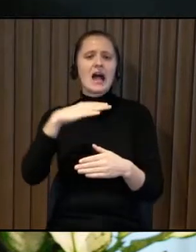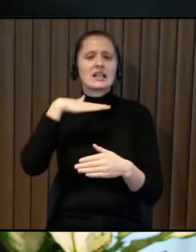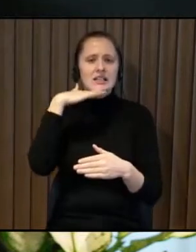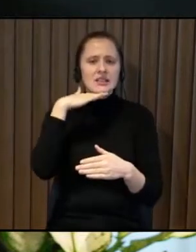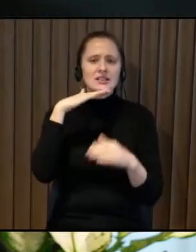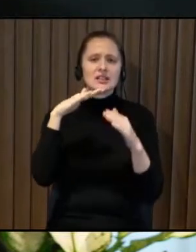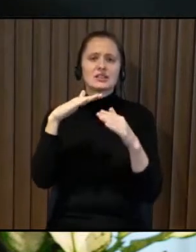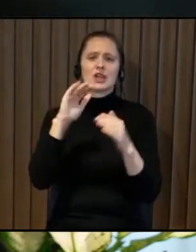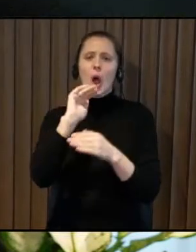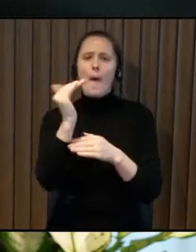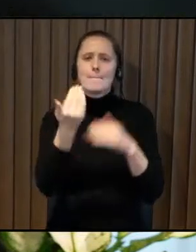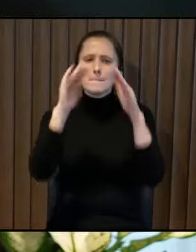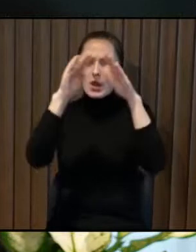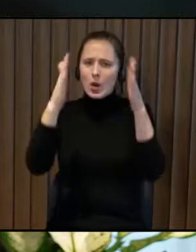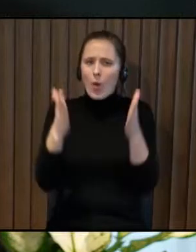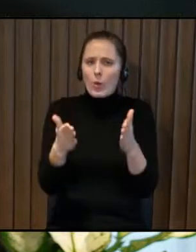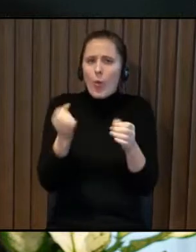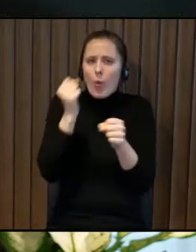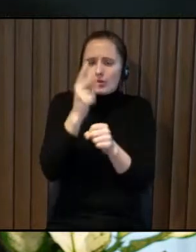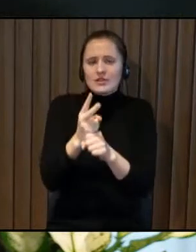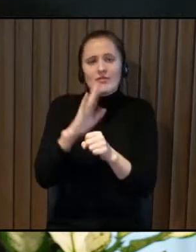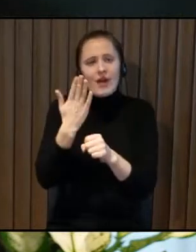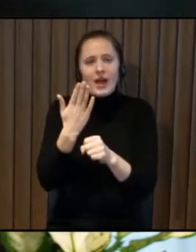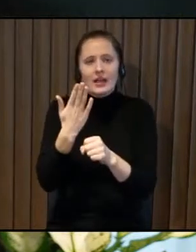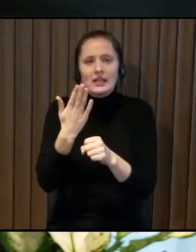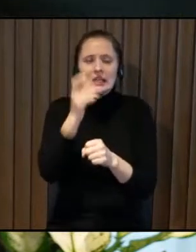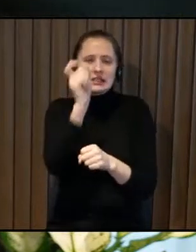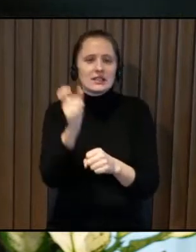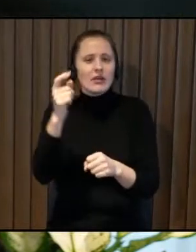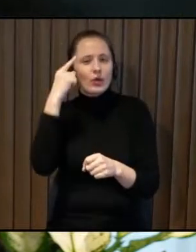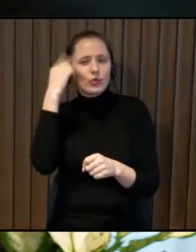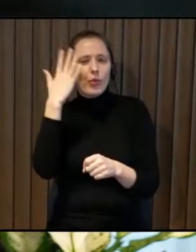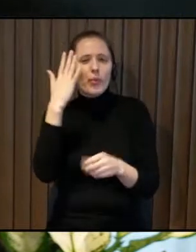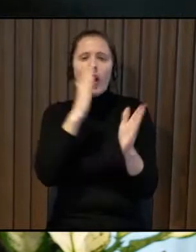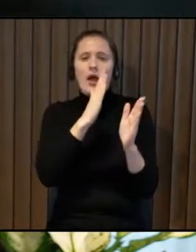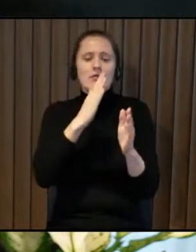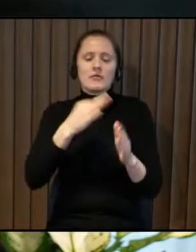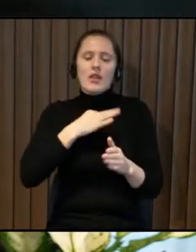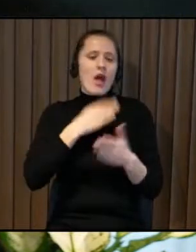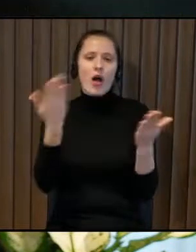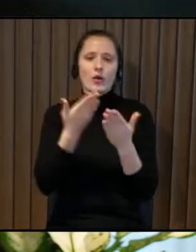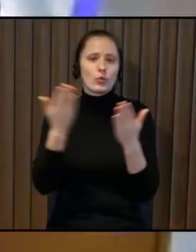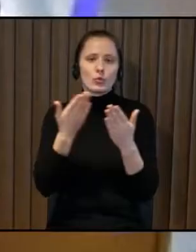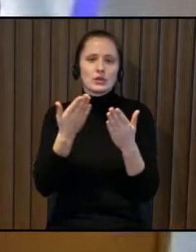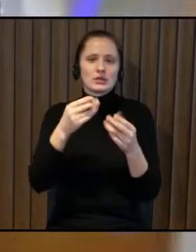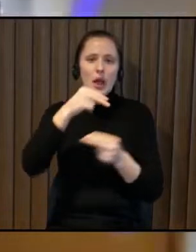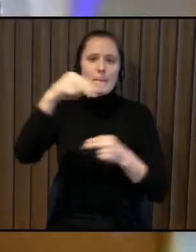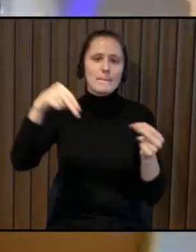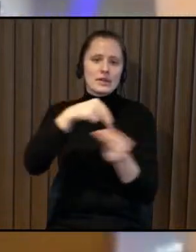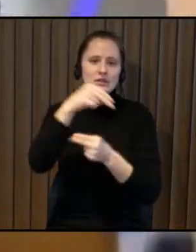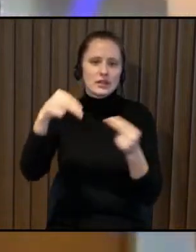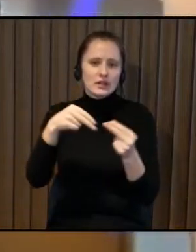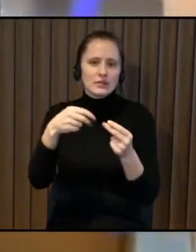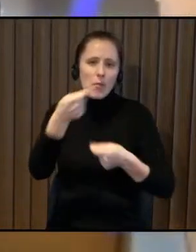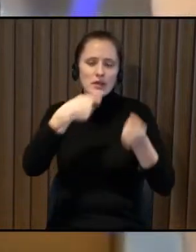task for the Class A offices. So do people think in any business